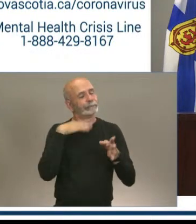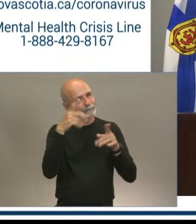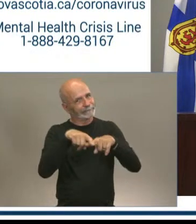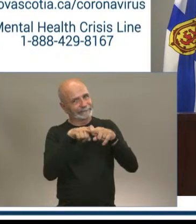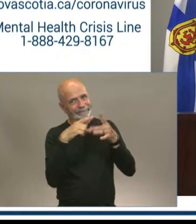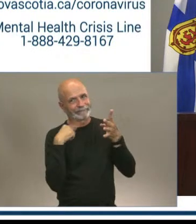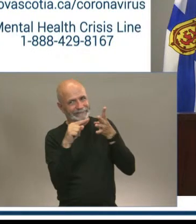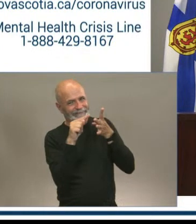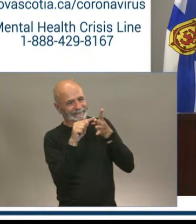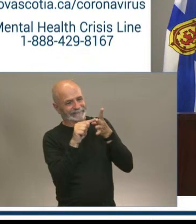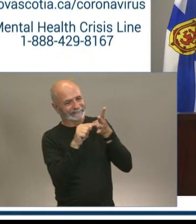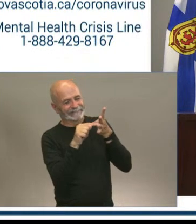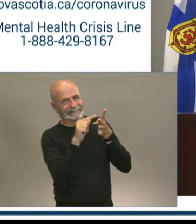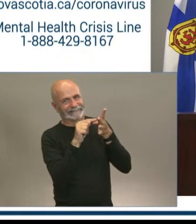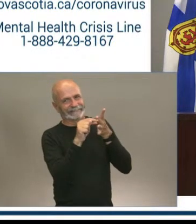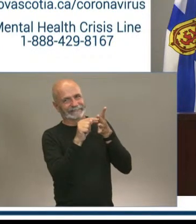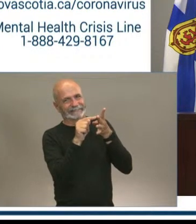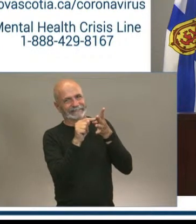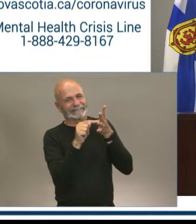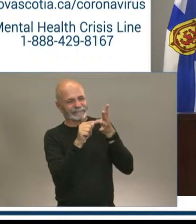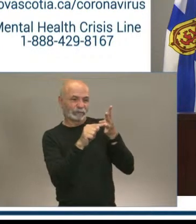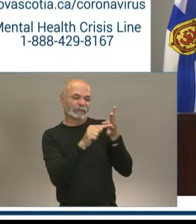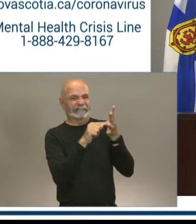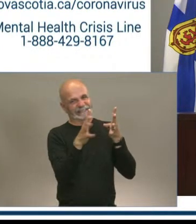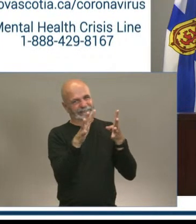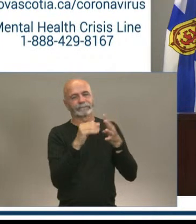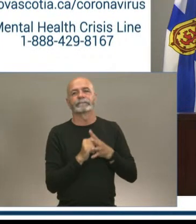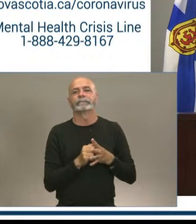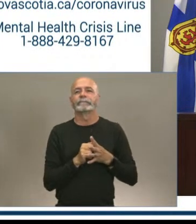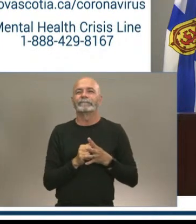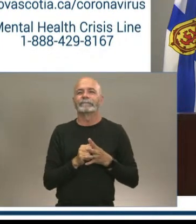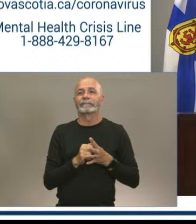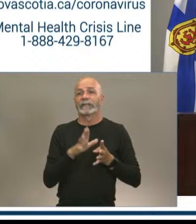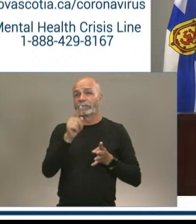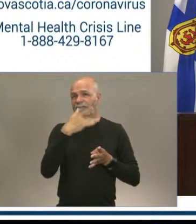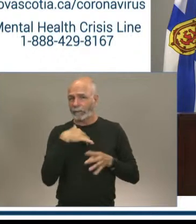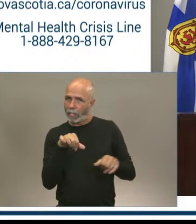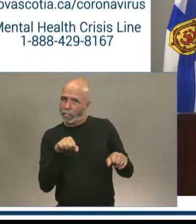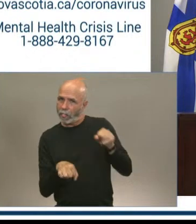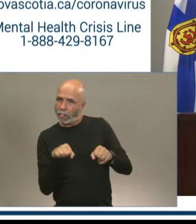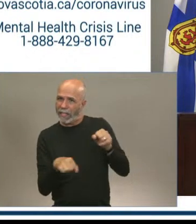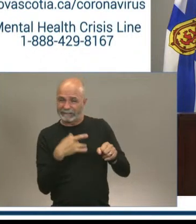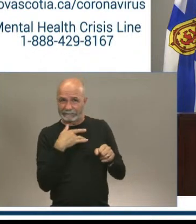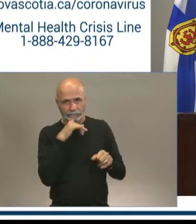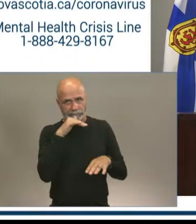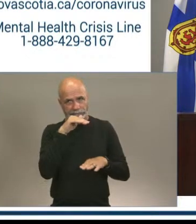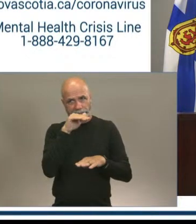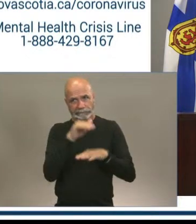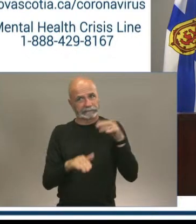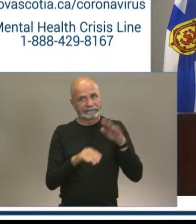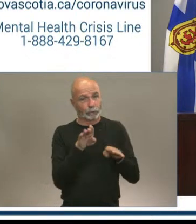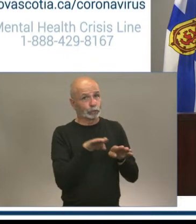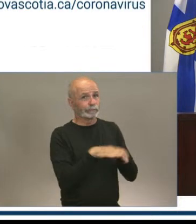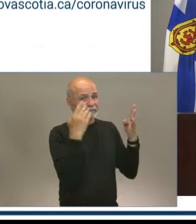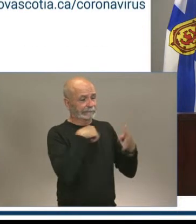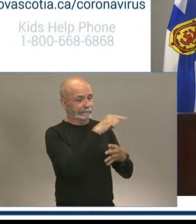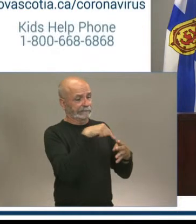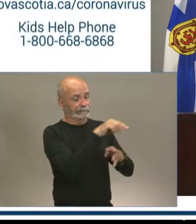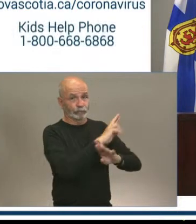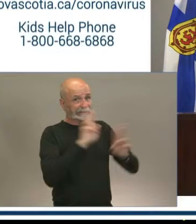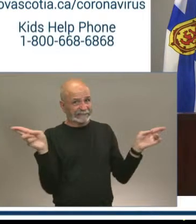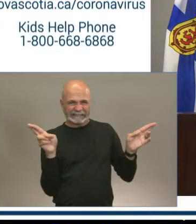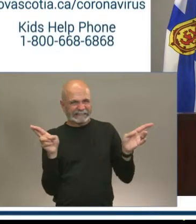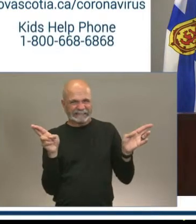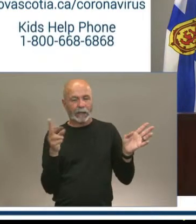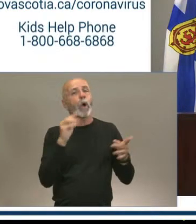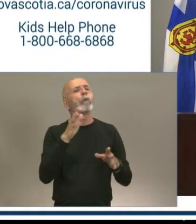not an accident, but I wonder if you could talk about that. Is there a bit of unease on your part in terms of this reopening, especially at the border, or are you fairly confident